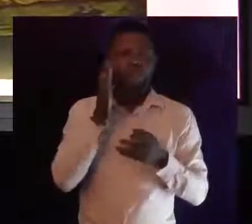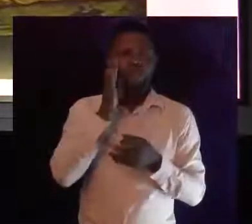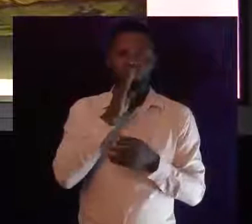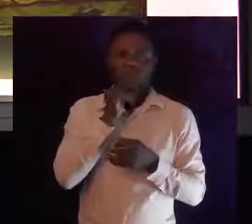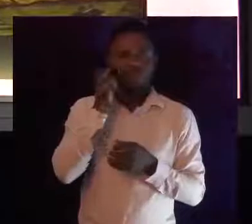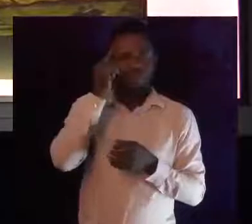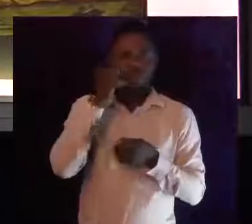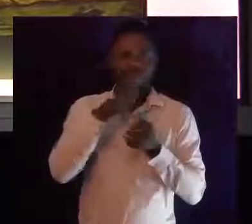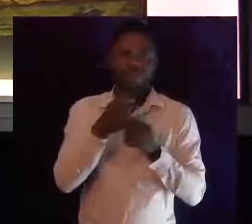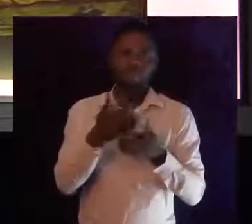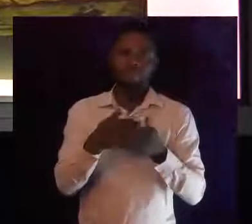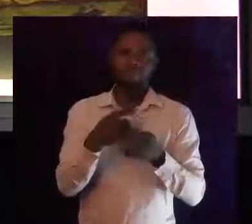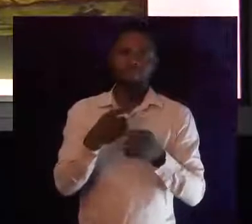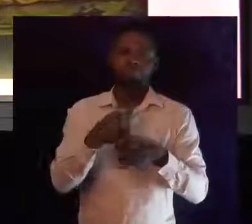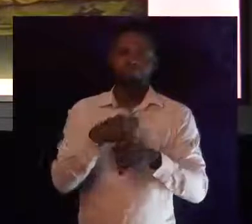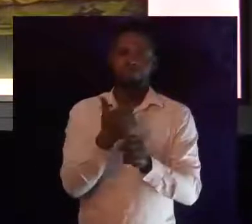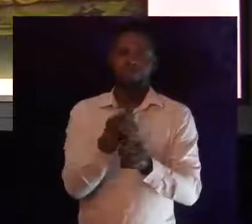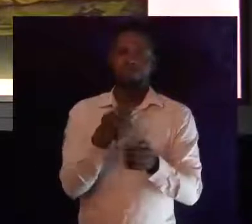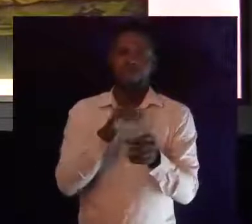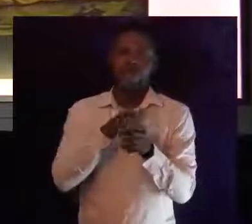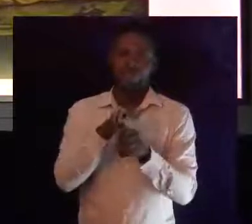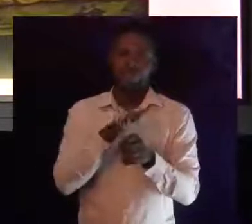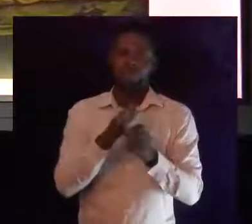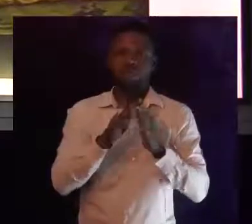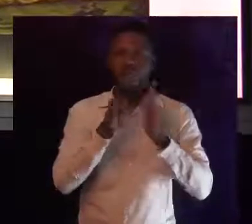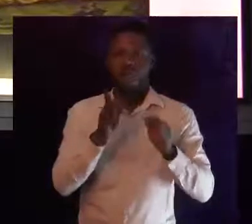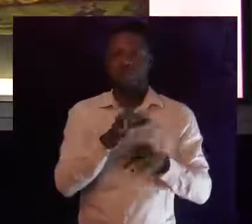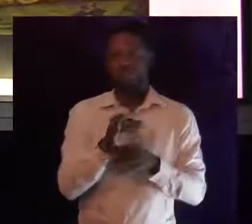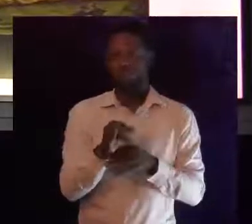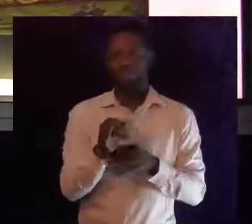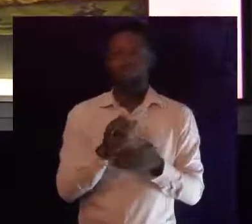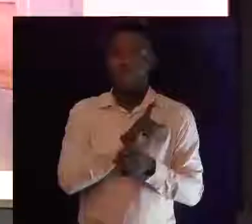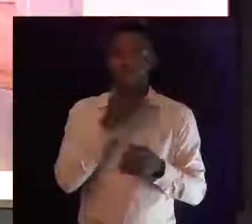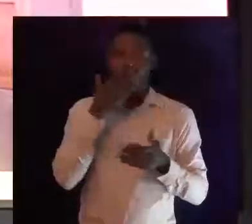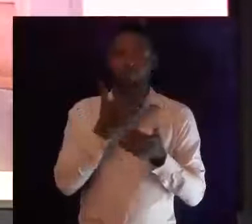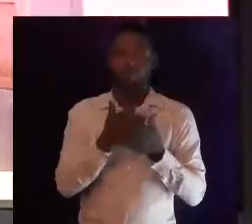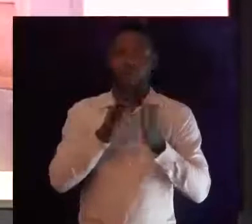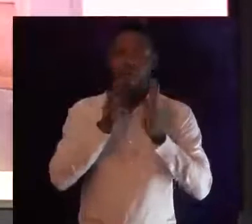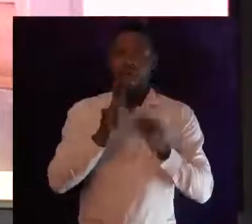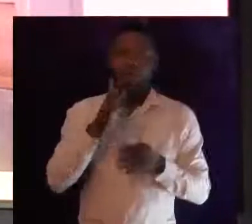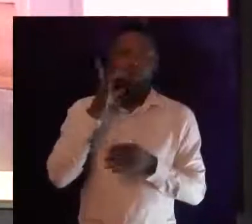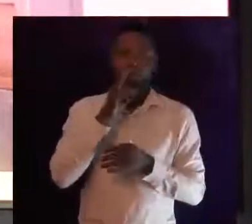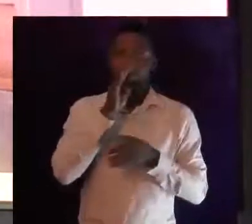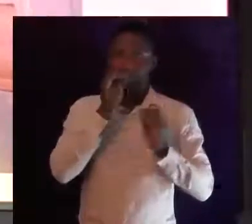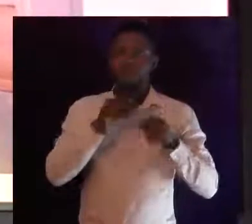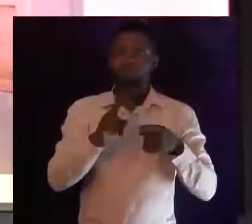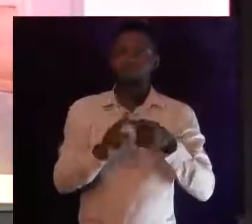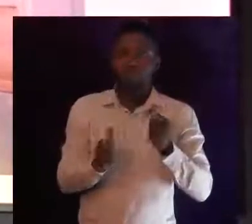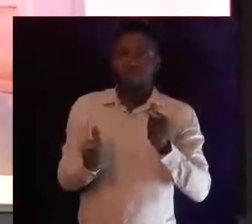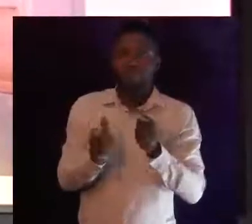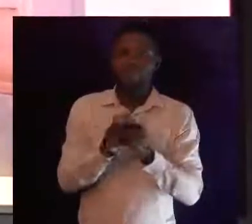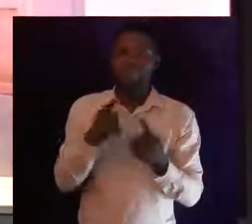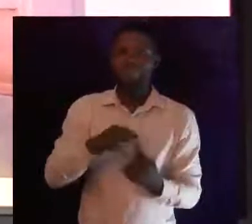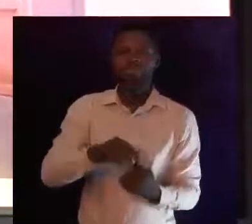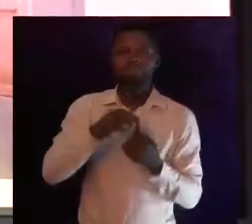considered in getting adequate housing. A good house should be able to meet